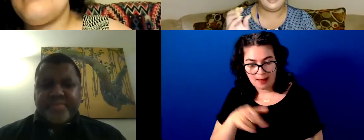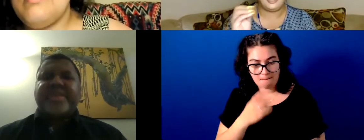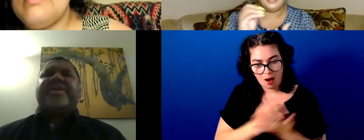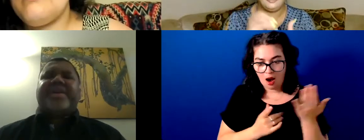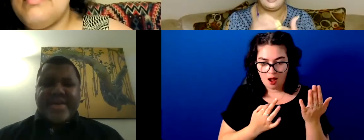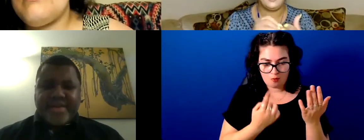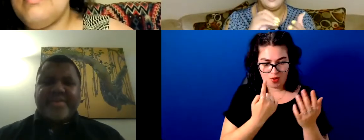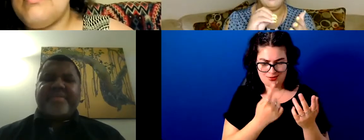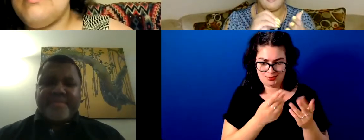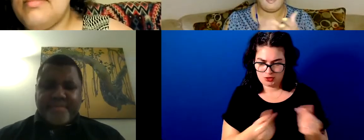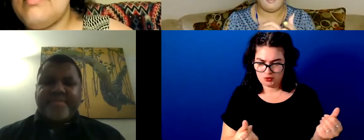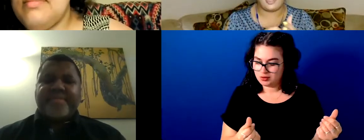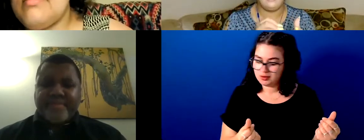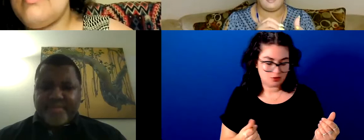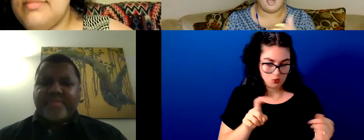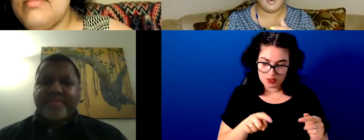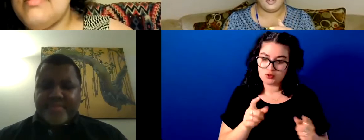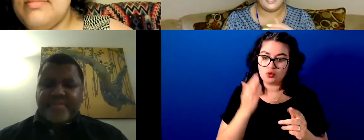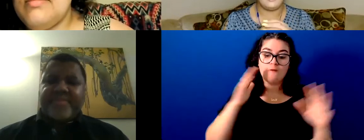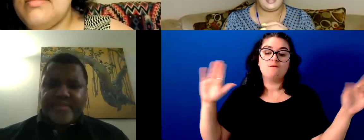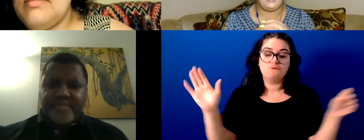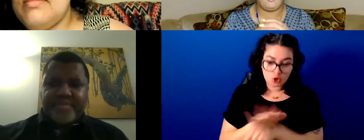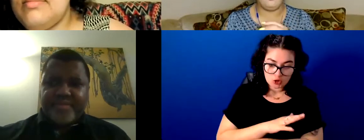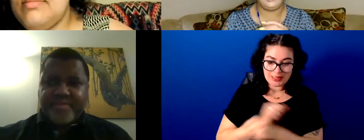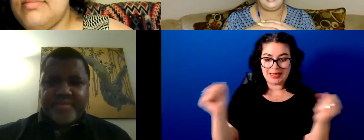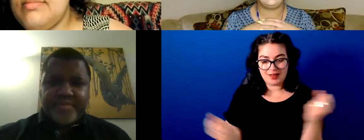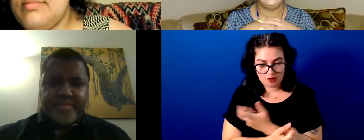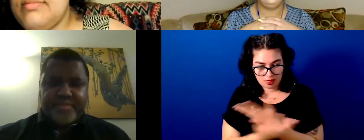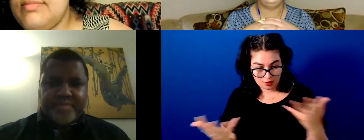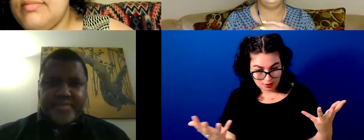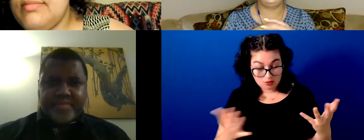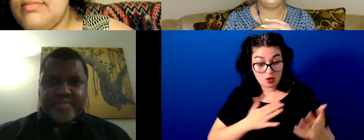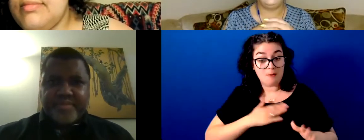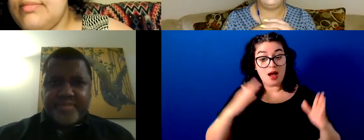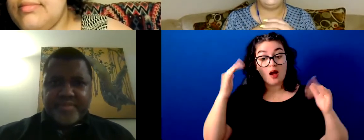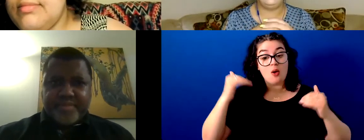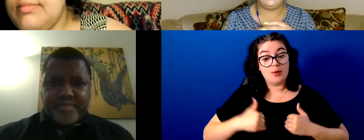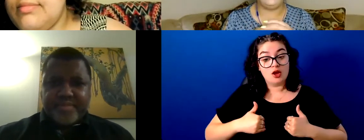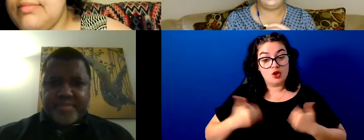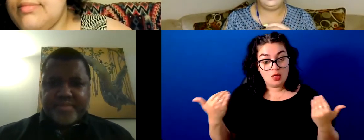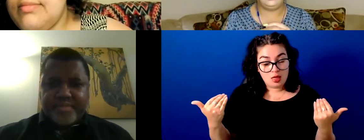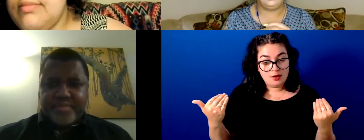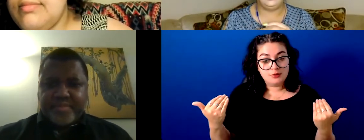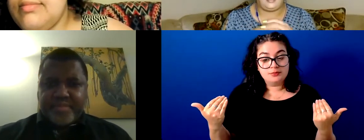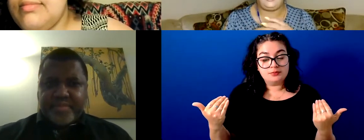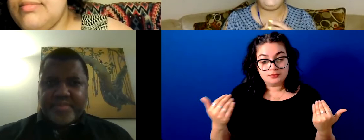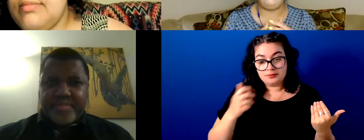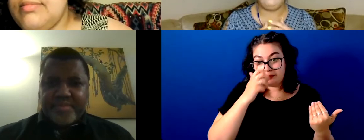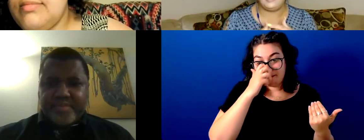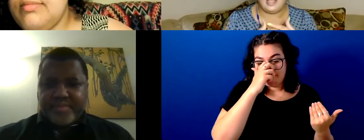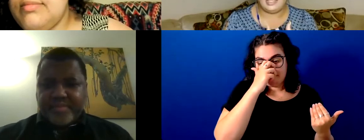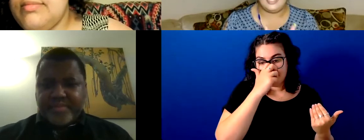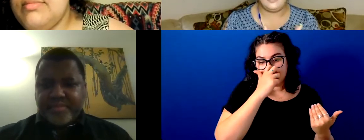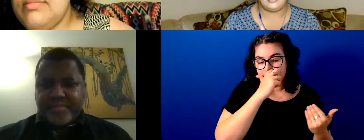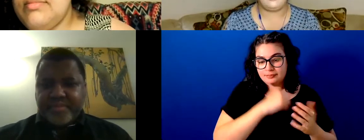solution. You need to know the whole part and the whole. So my hope is that youth not only have the